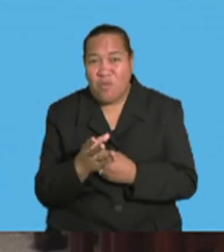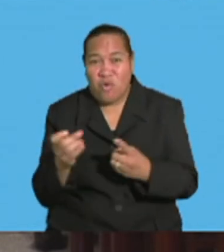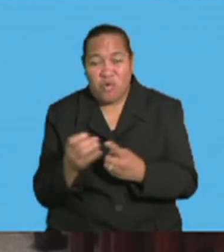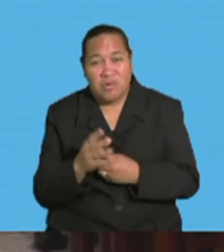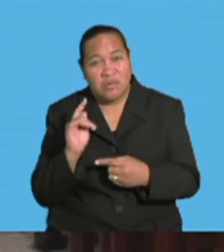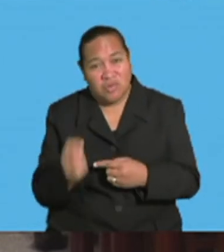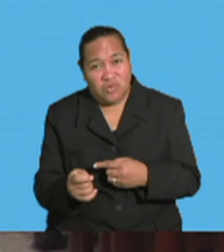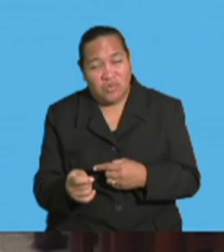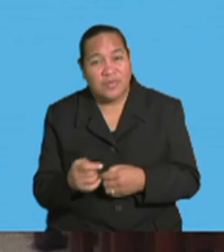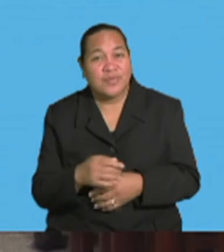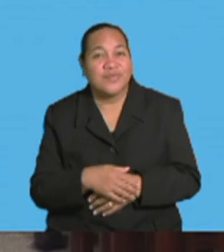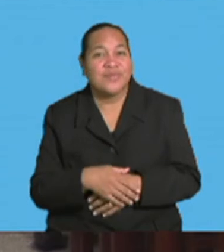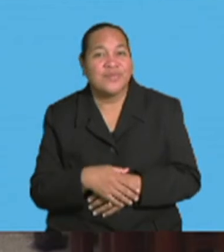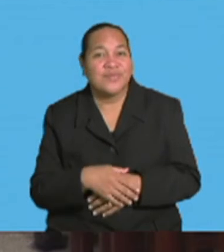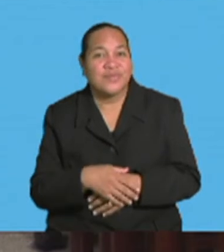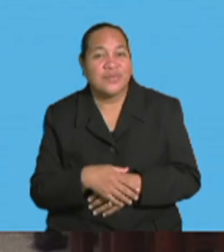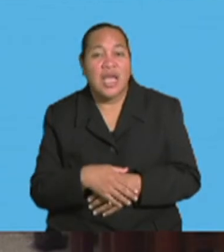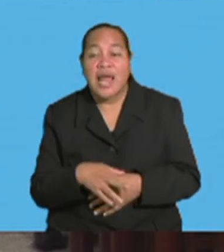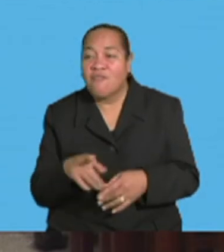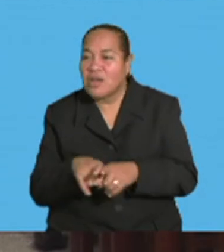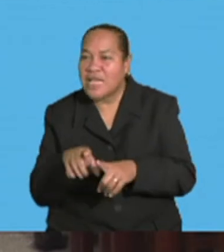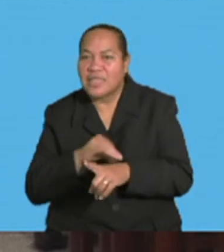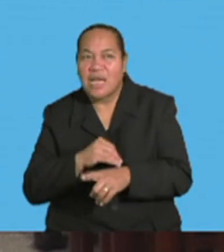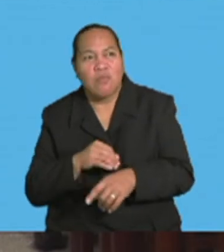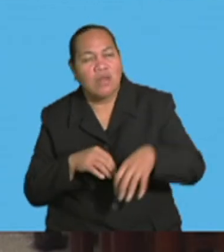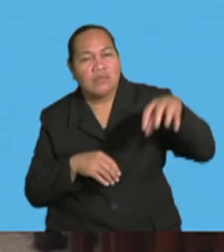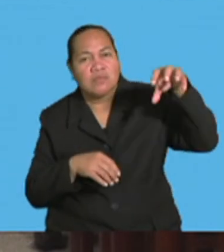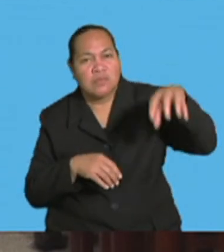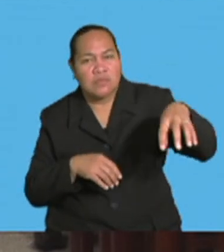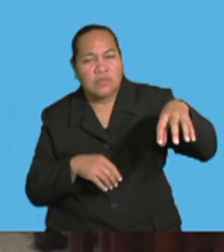Honourable Speaker, sir, for the mobile unit in